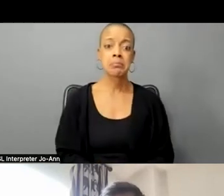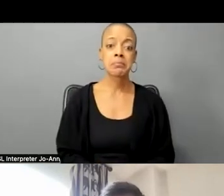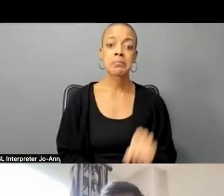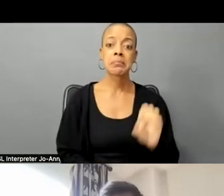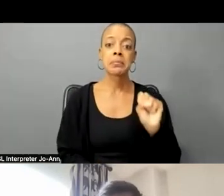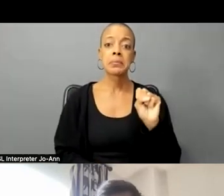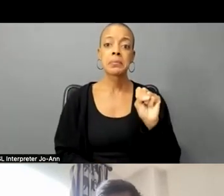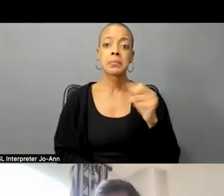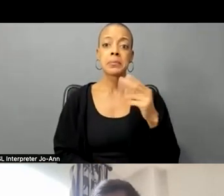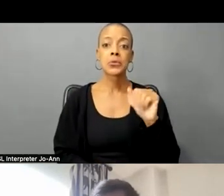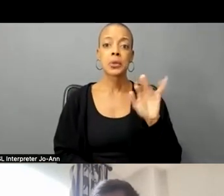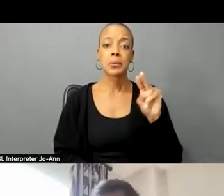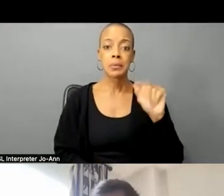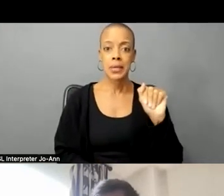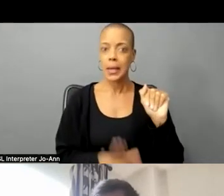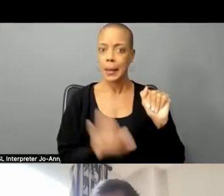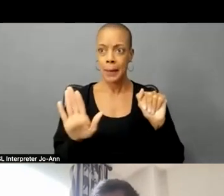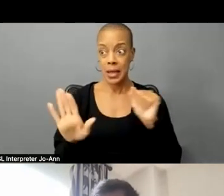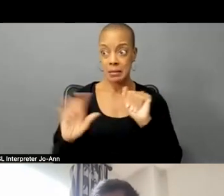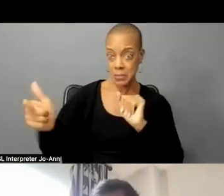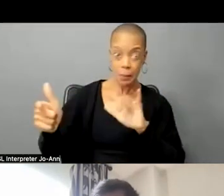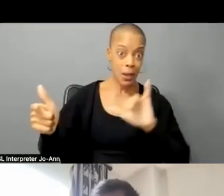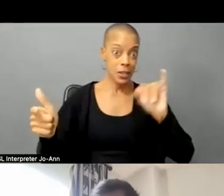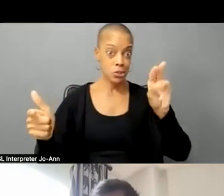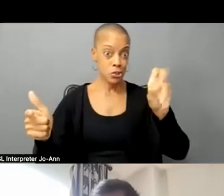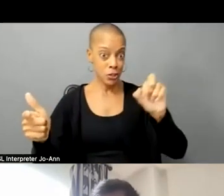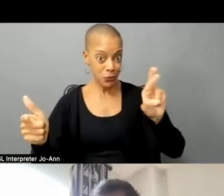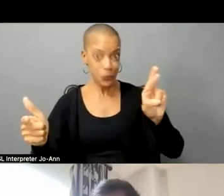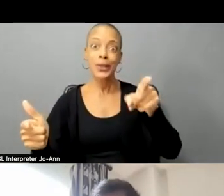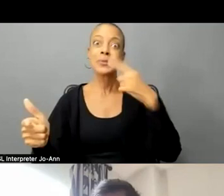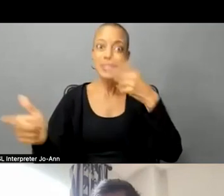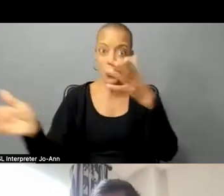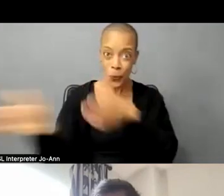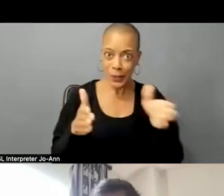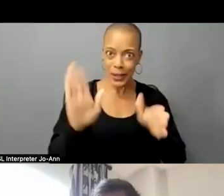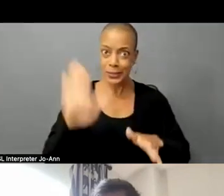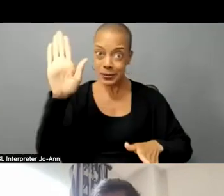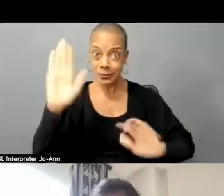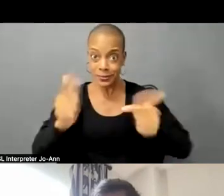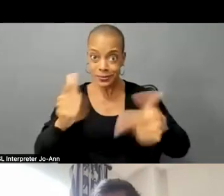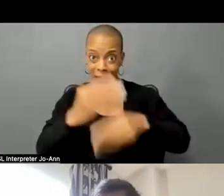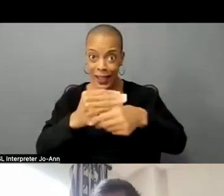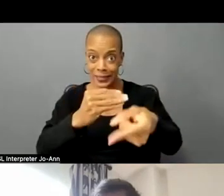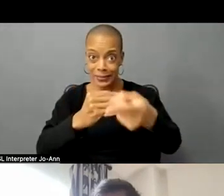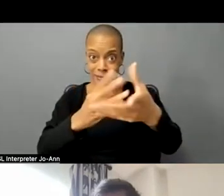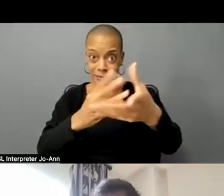but Jennifer, I saw when Liz said organizing. Yeah, you had some. You sure you don't want to just chime in real